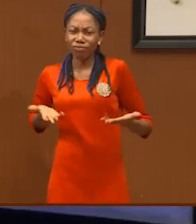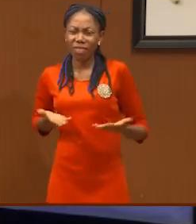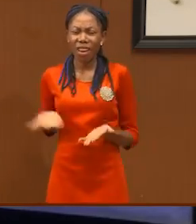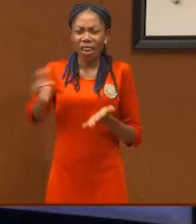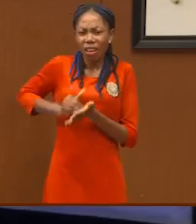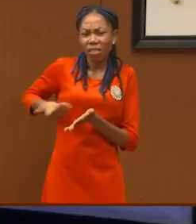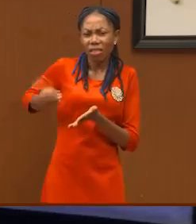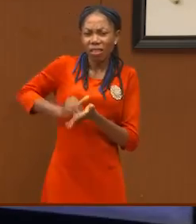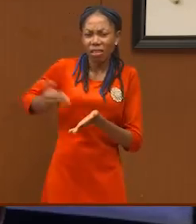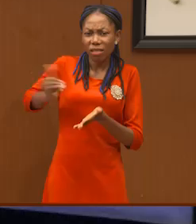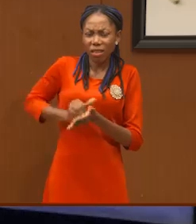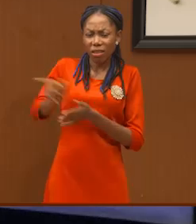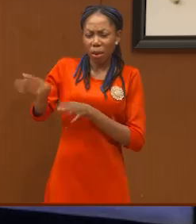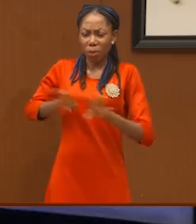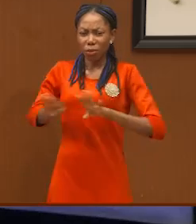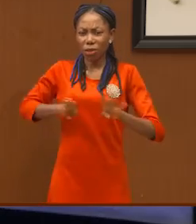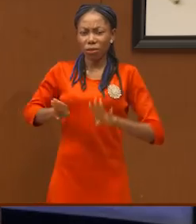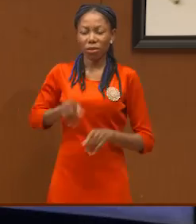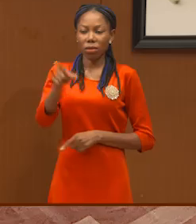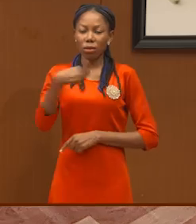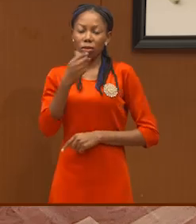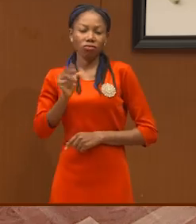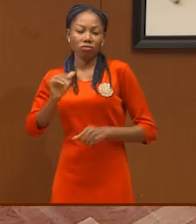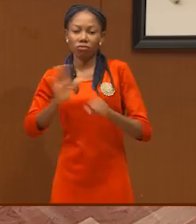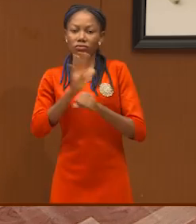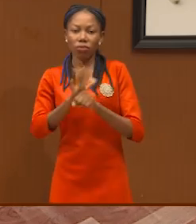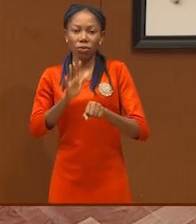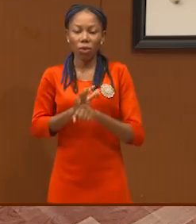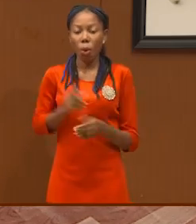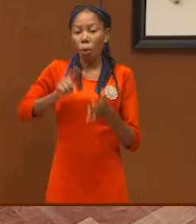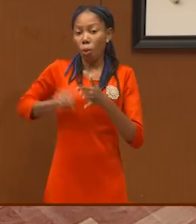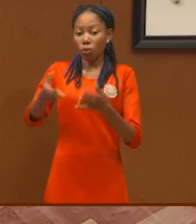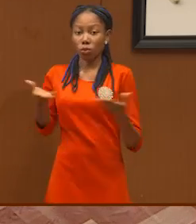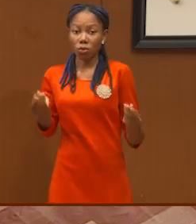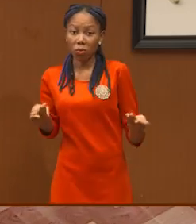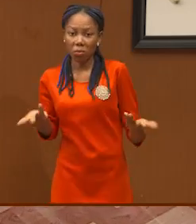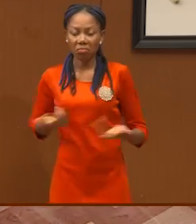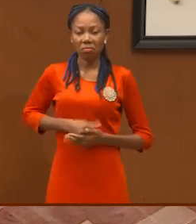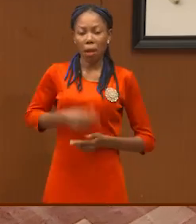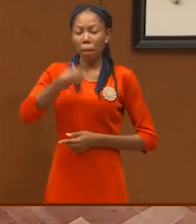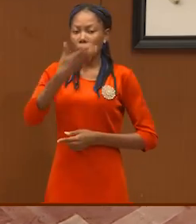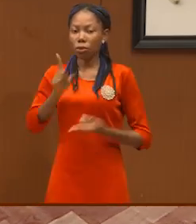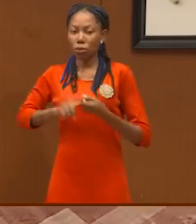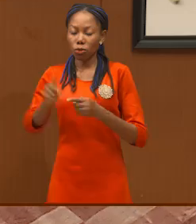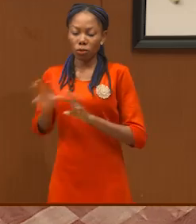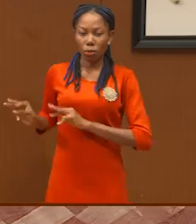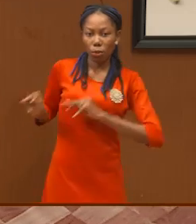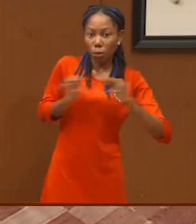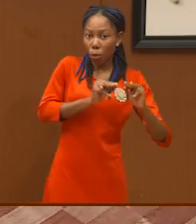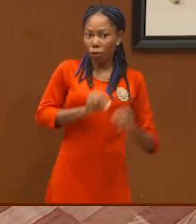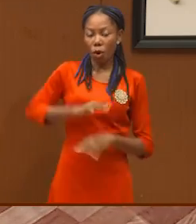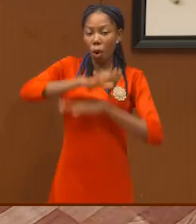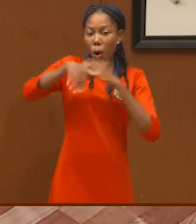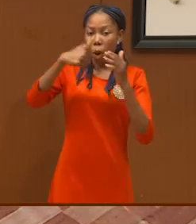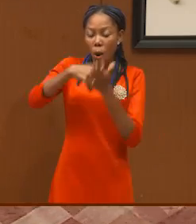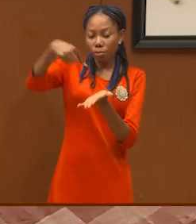coming up gradually, I said, no, enough is enough. So what you're going to do, leave this place. The outstanding